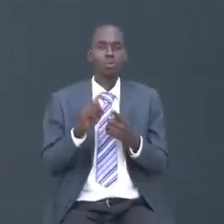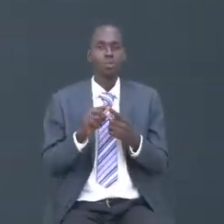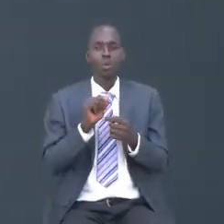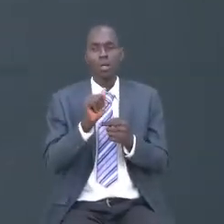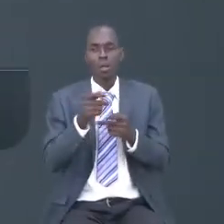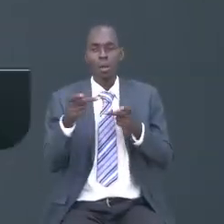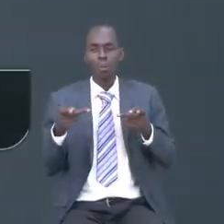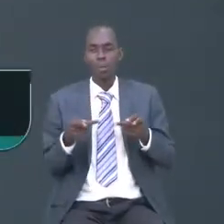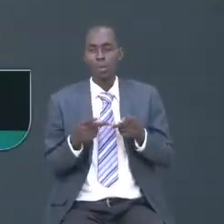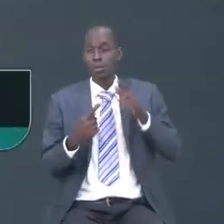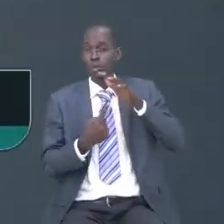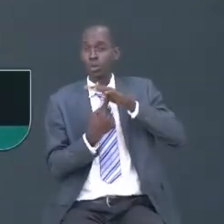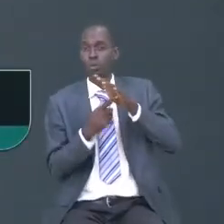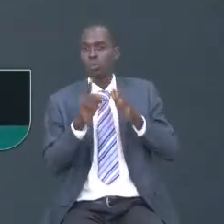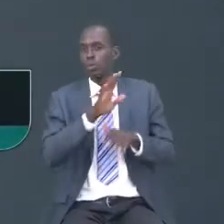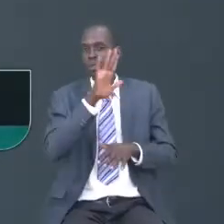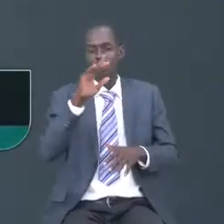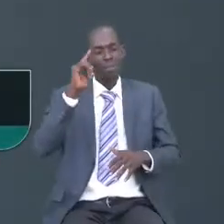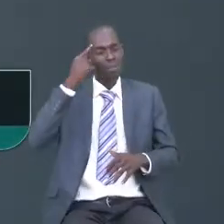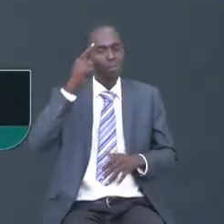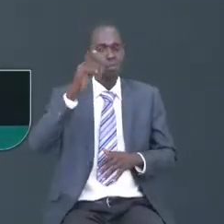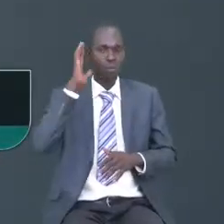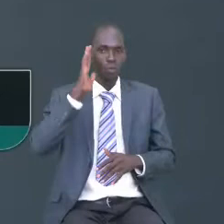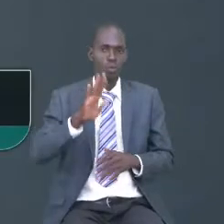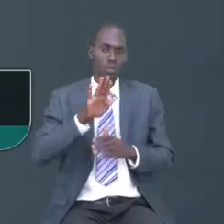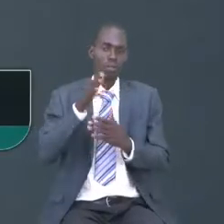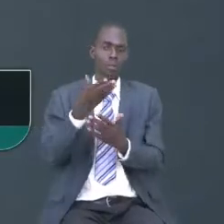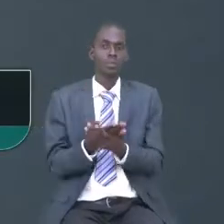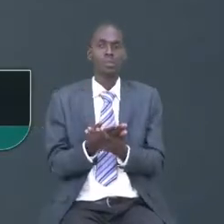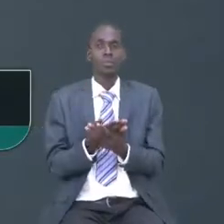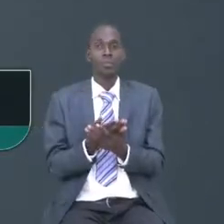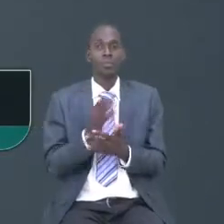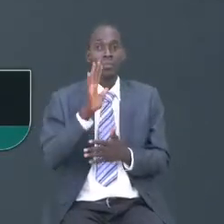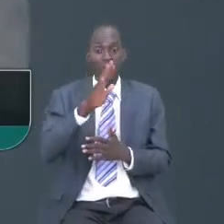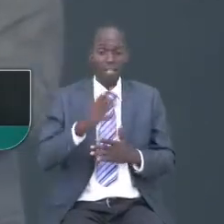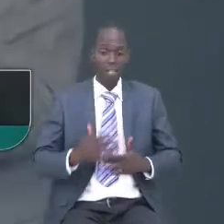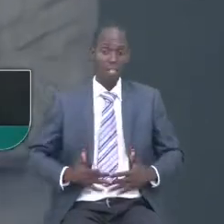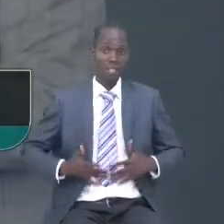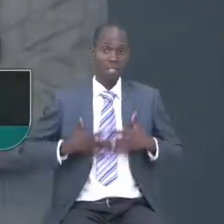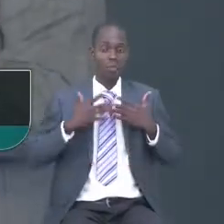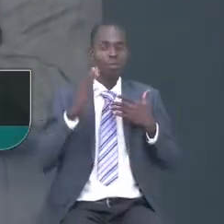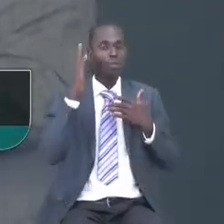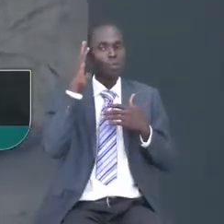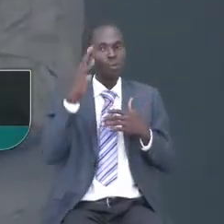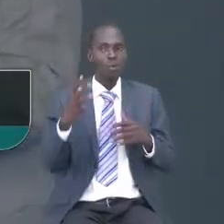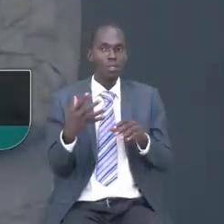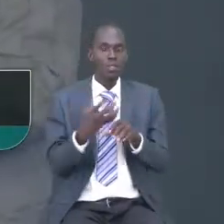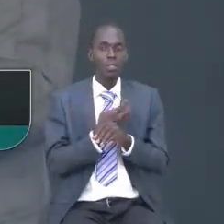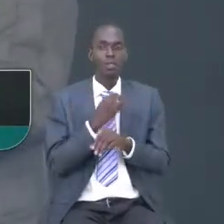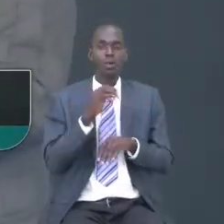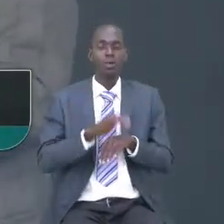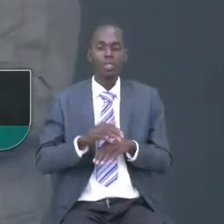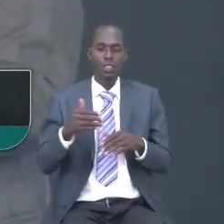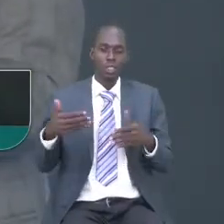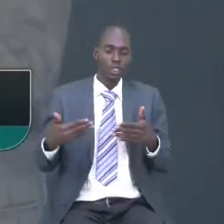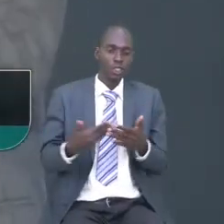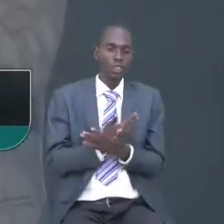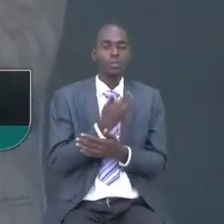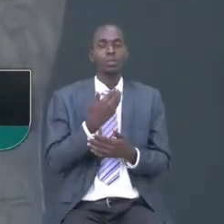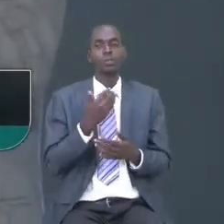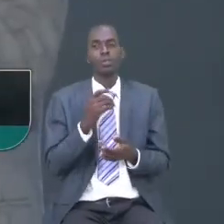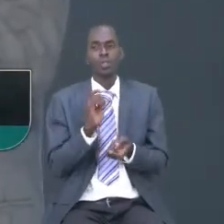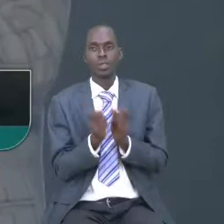never thought you would get to. Your life is going to take on a new turn, a